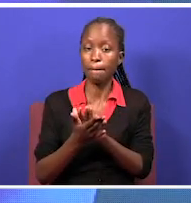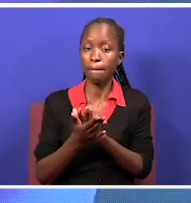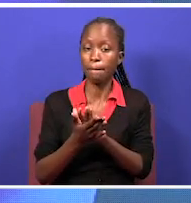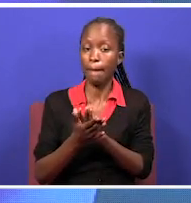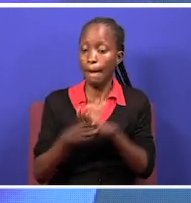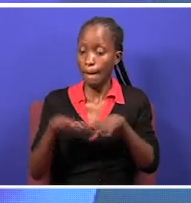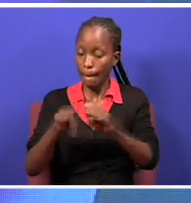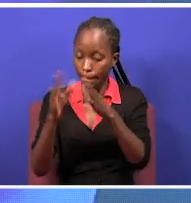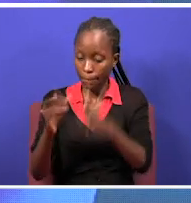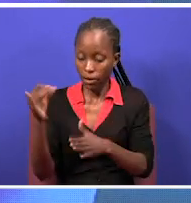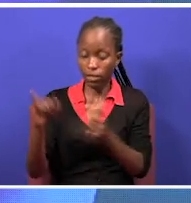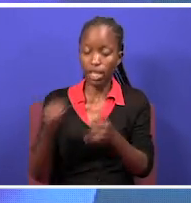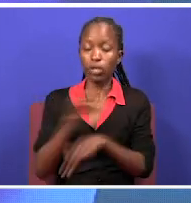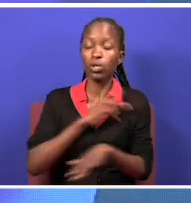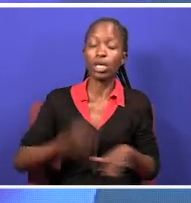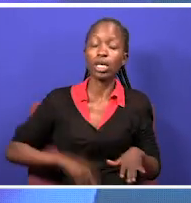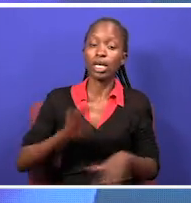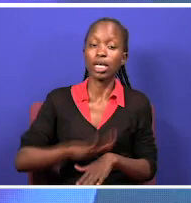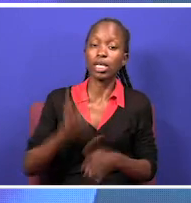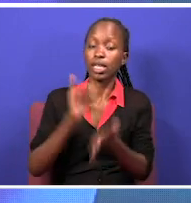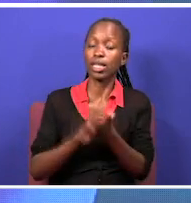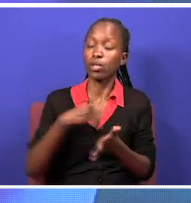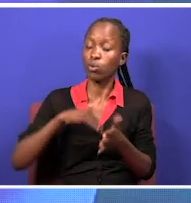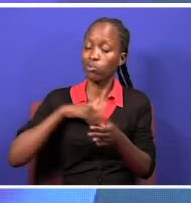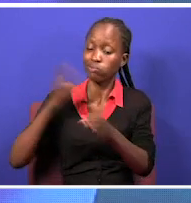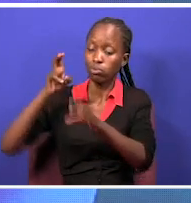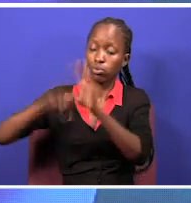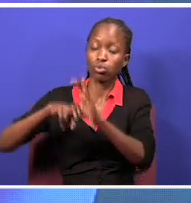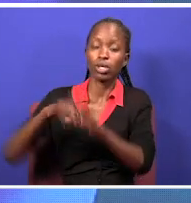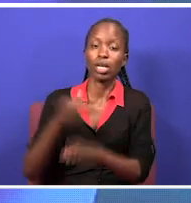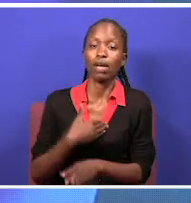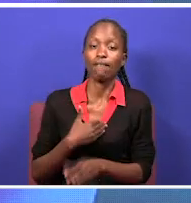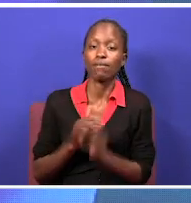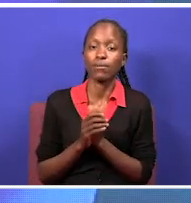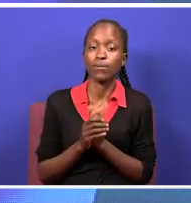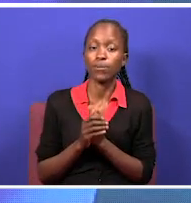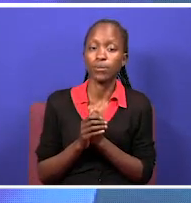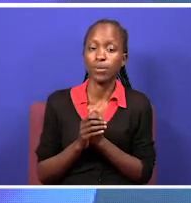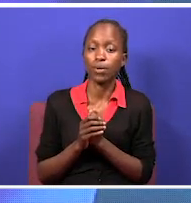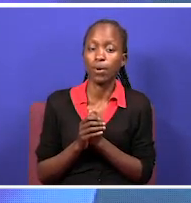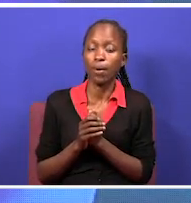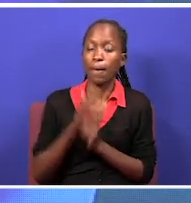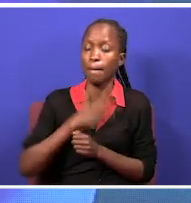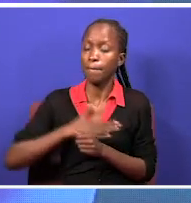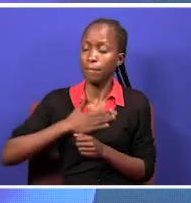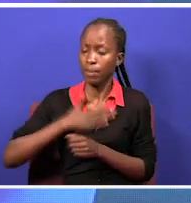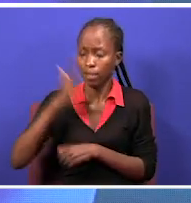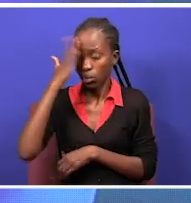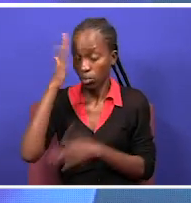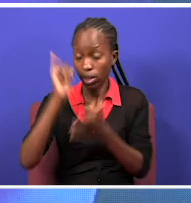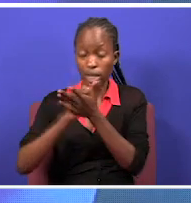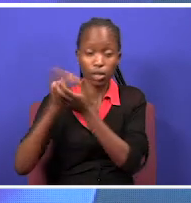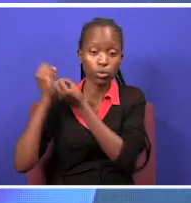new kingdom that we have enjoined ourselves to. Please note that